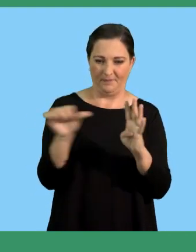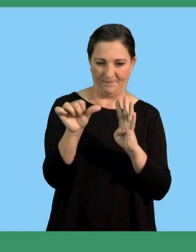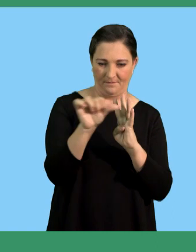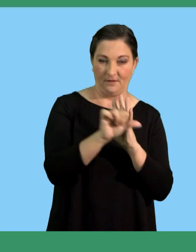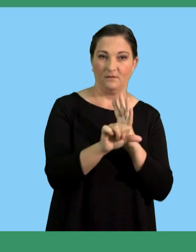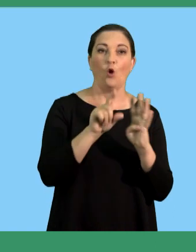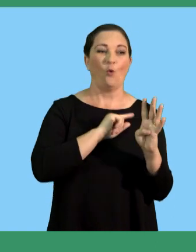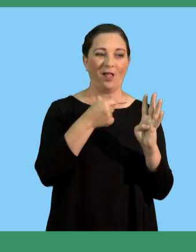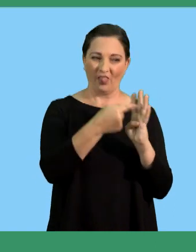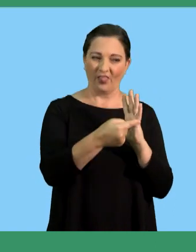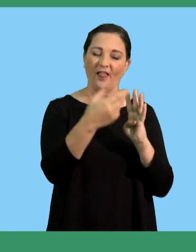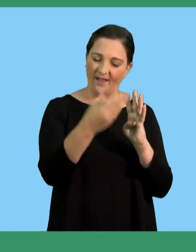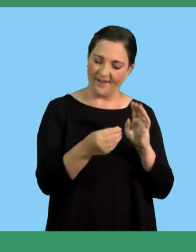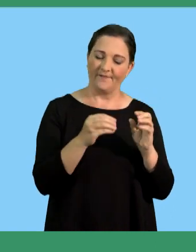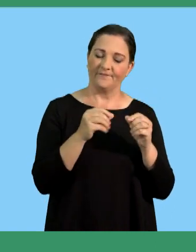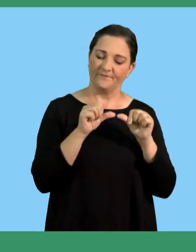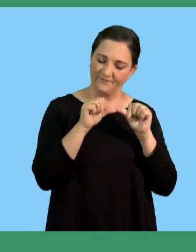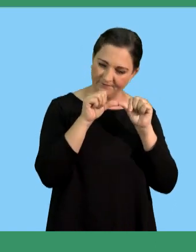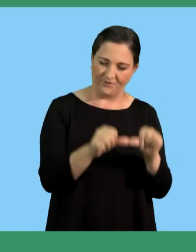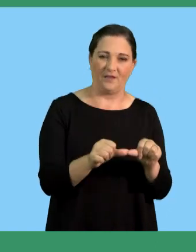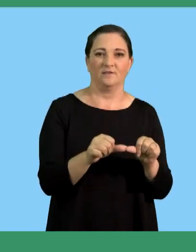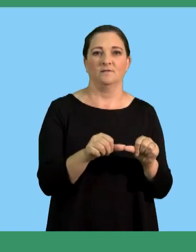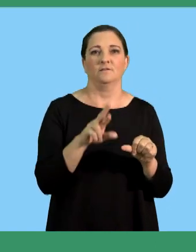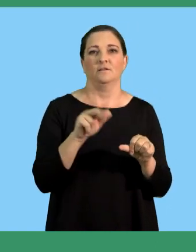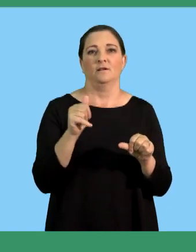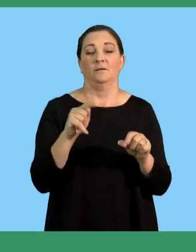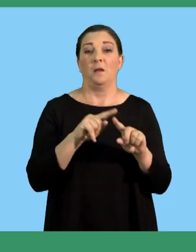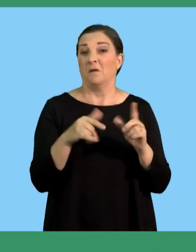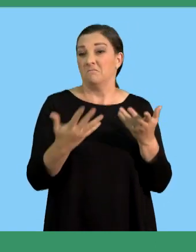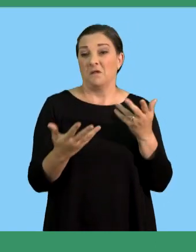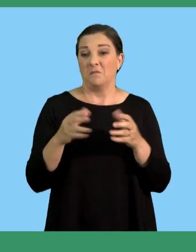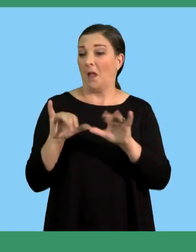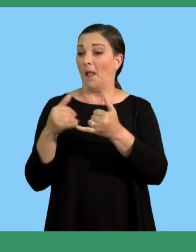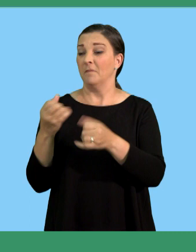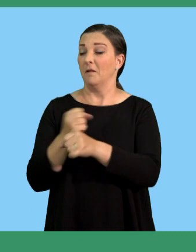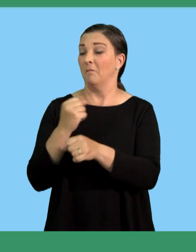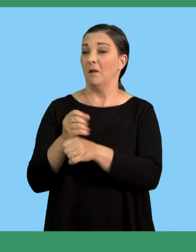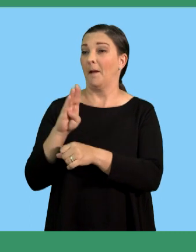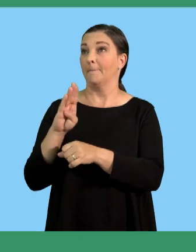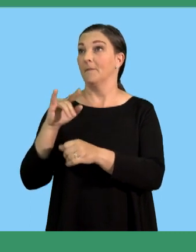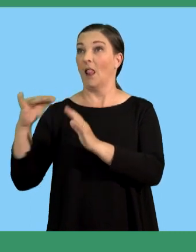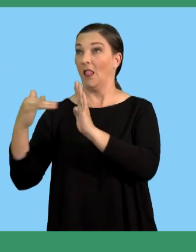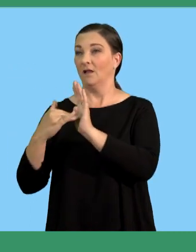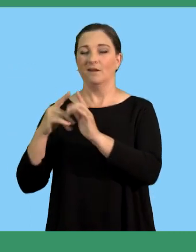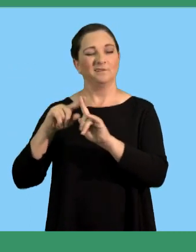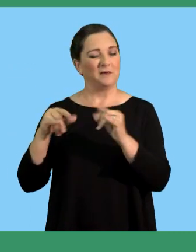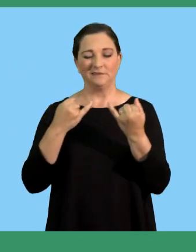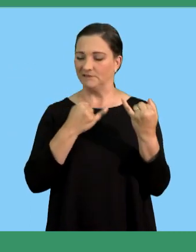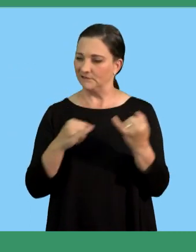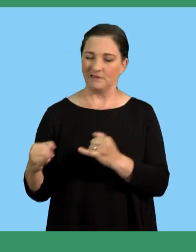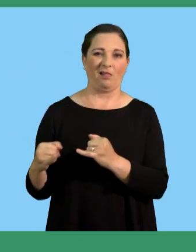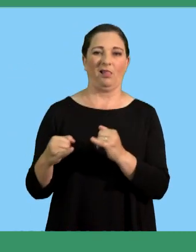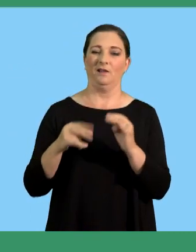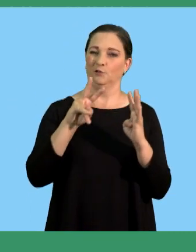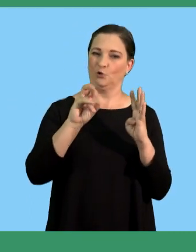fixed rate of dividends. Even if a company makes $1 billion, they will still receive now 20,000 of their fixed dividends. What are their